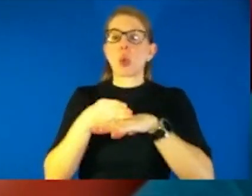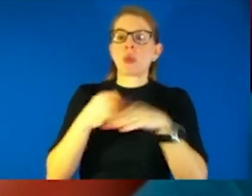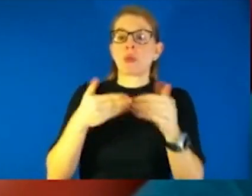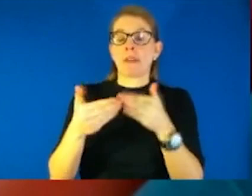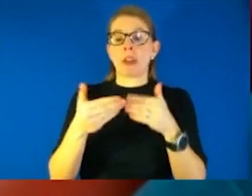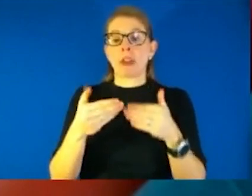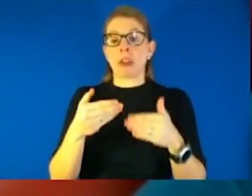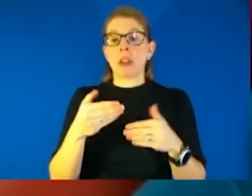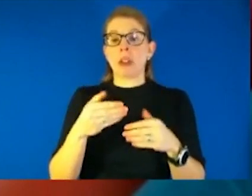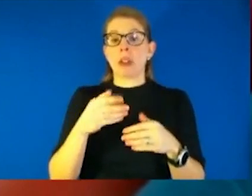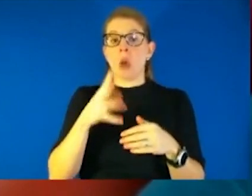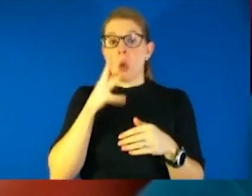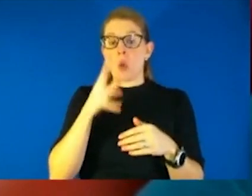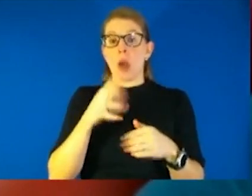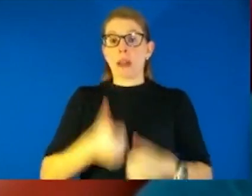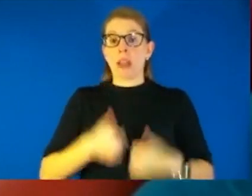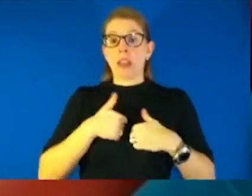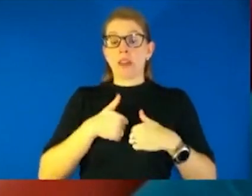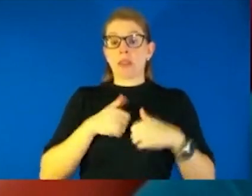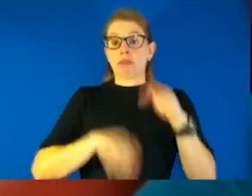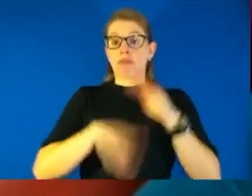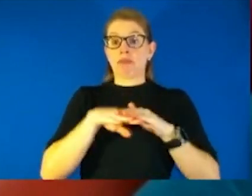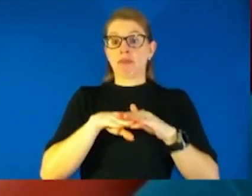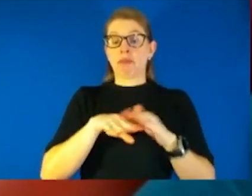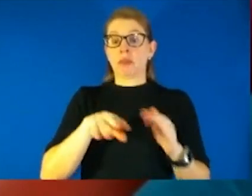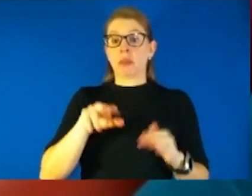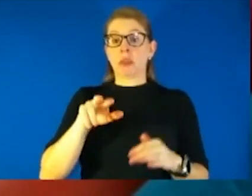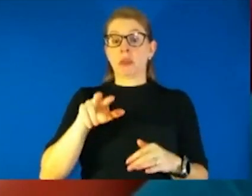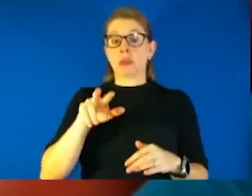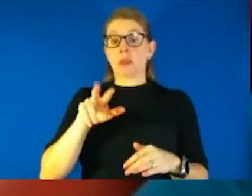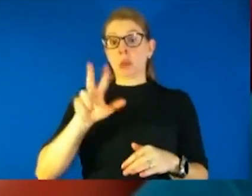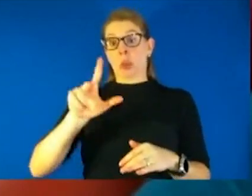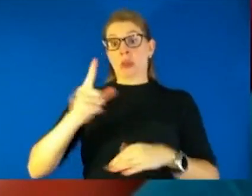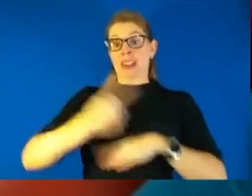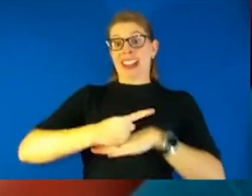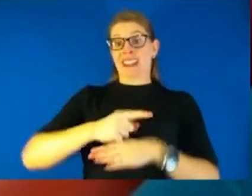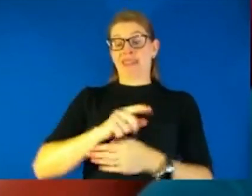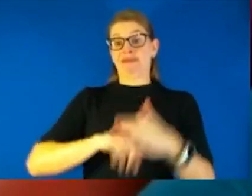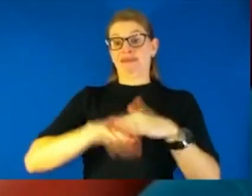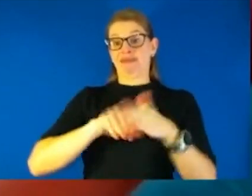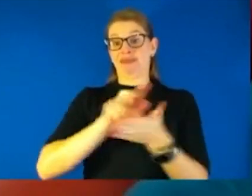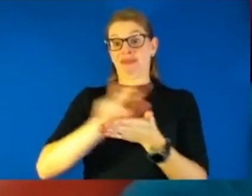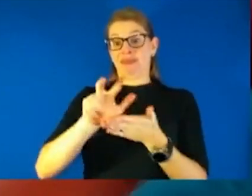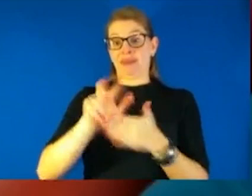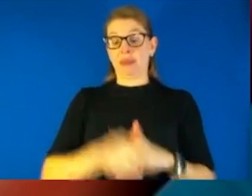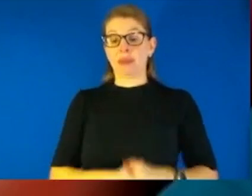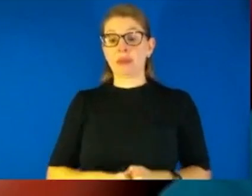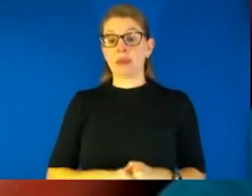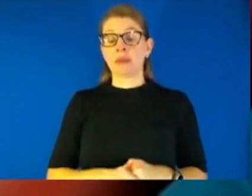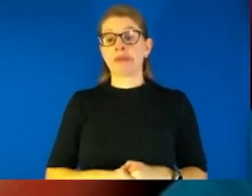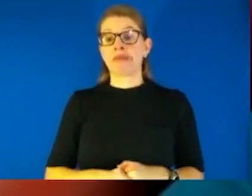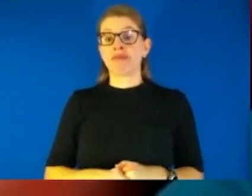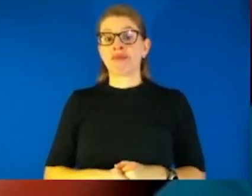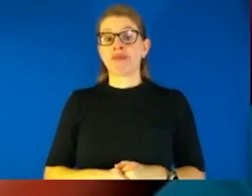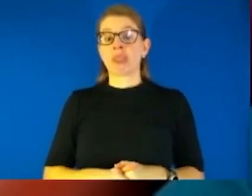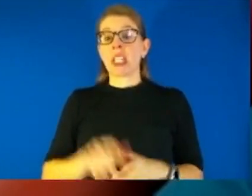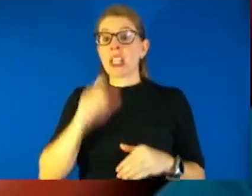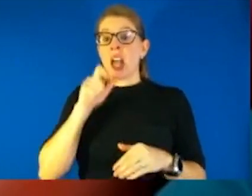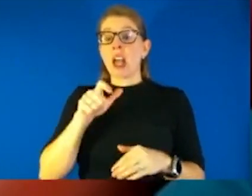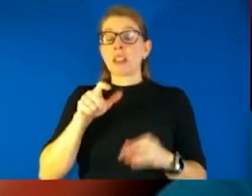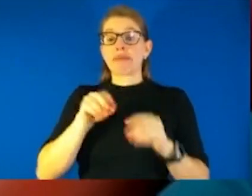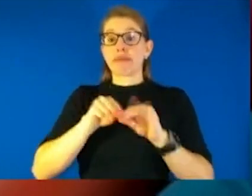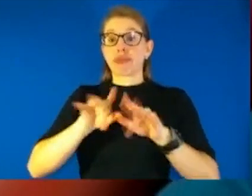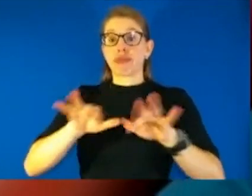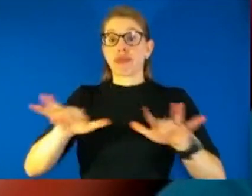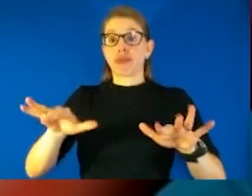survives 21 days, 3 weeks. So a long time, and we did not contaminate with, incredible amount of virus, only